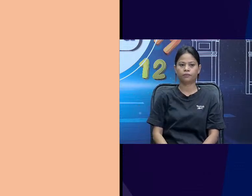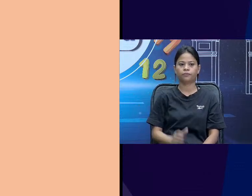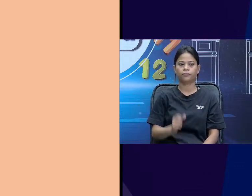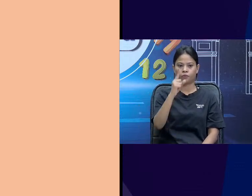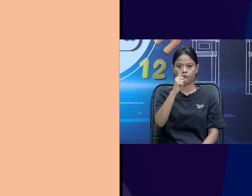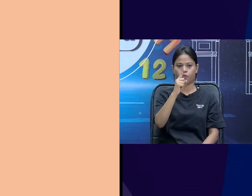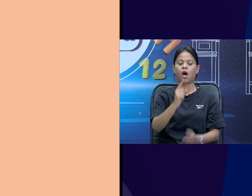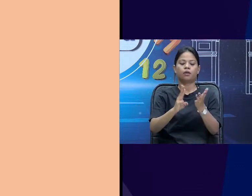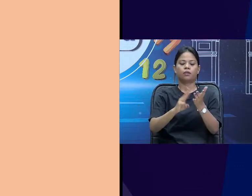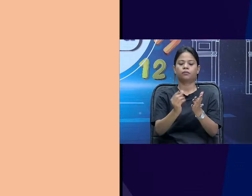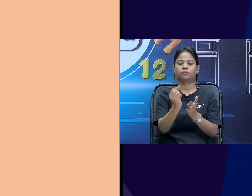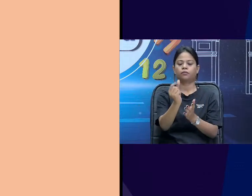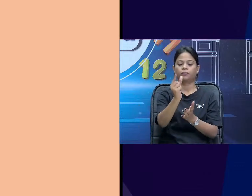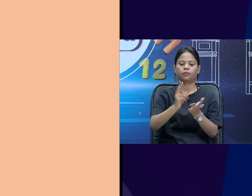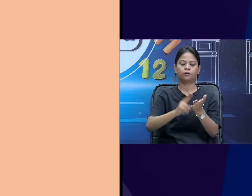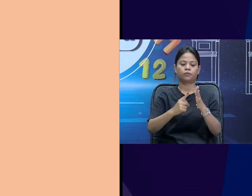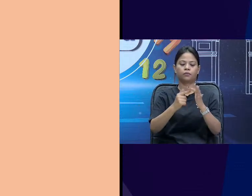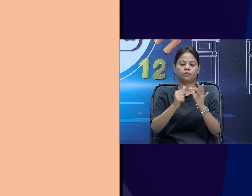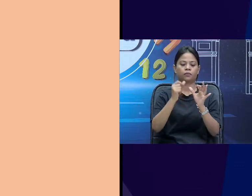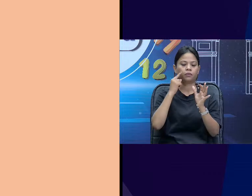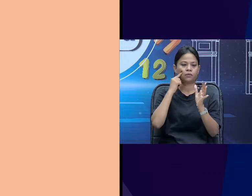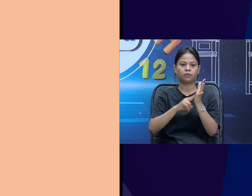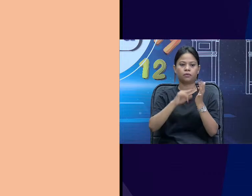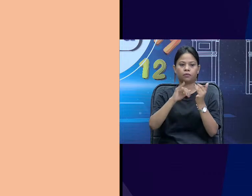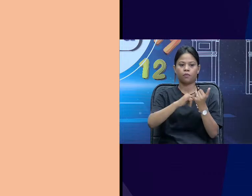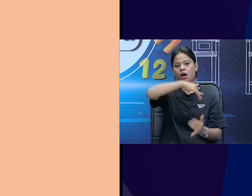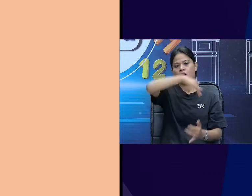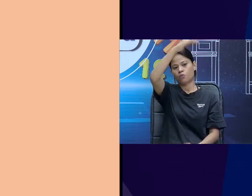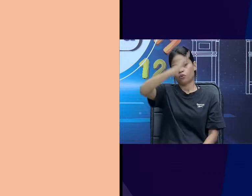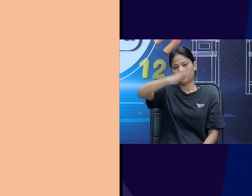Our first keyword is mountains.